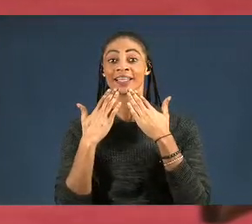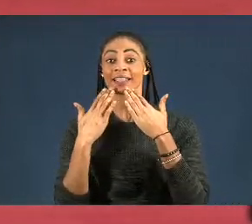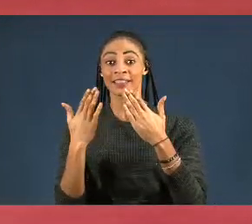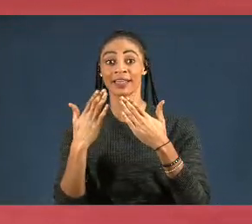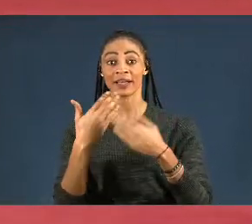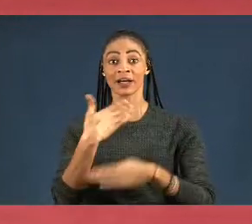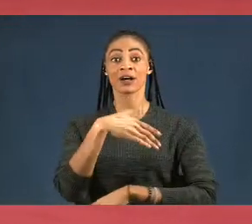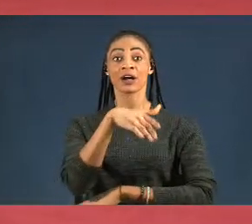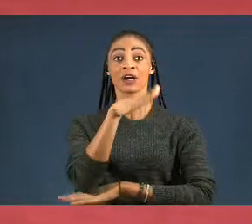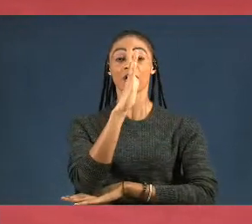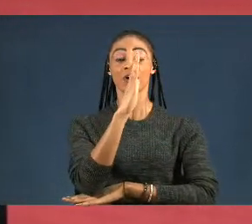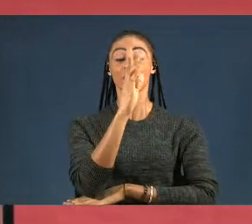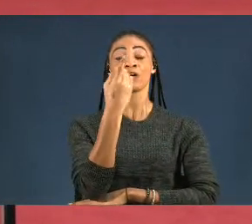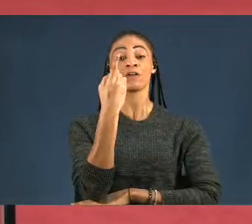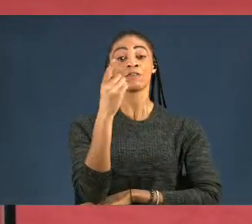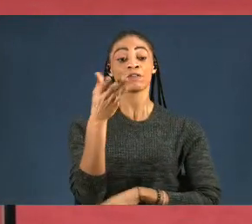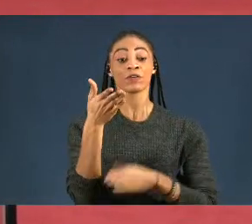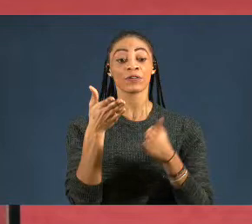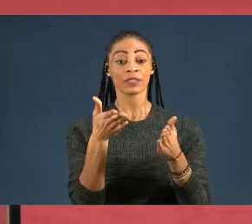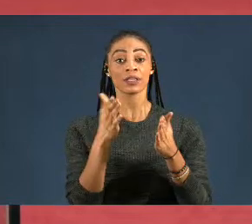by Dr.